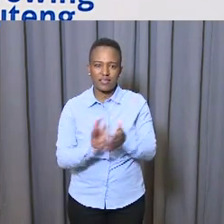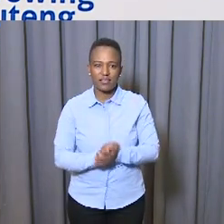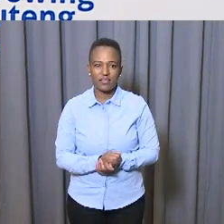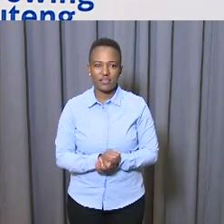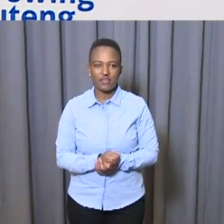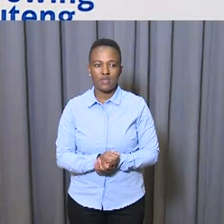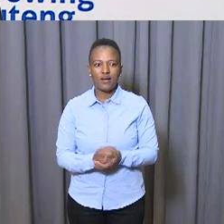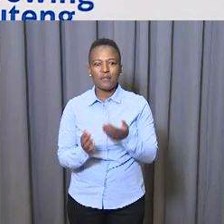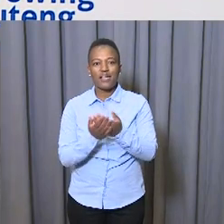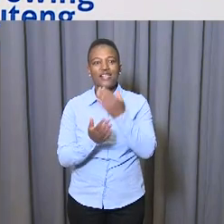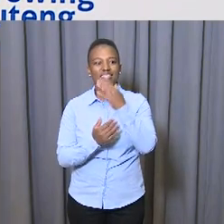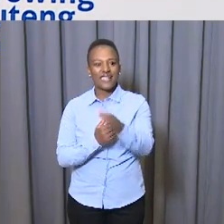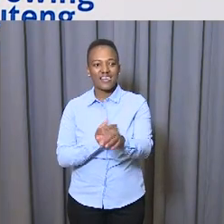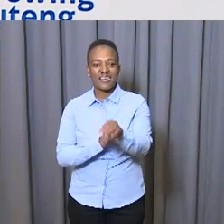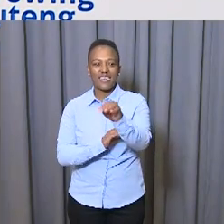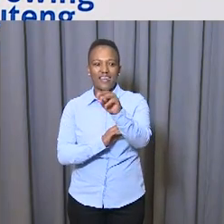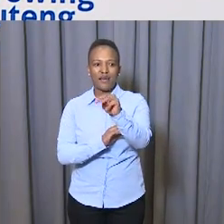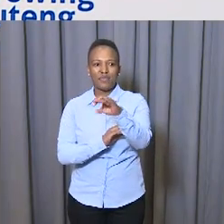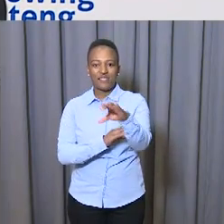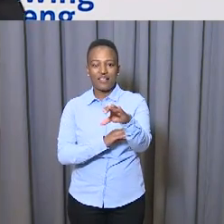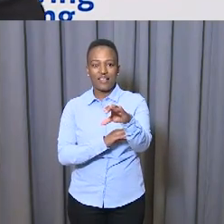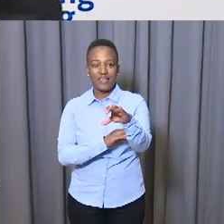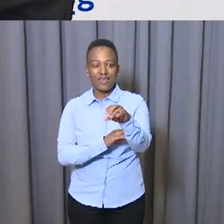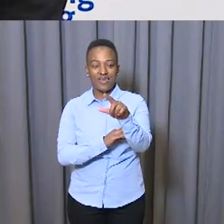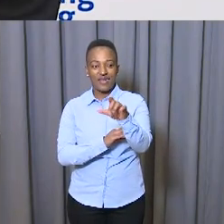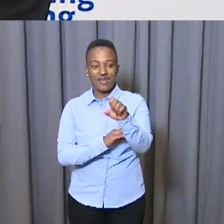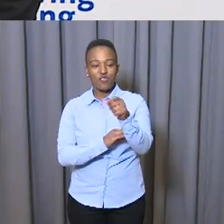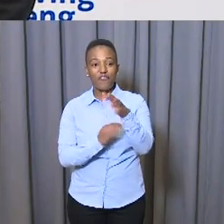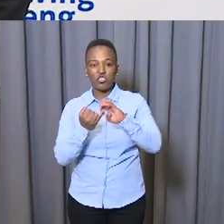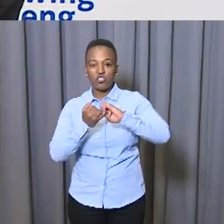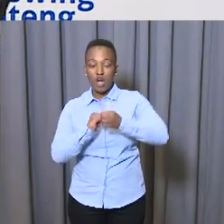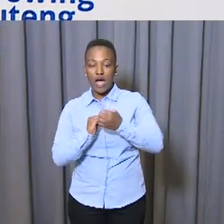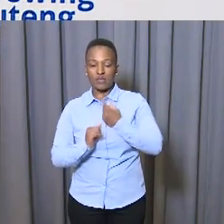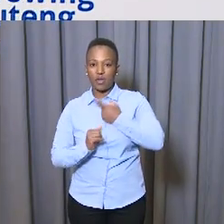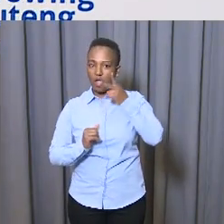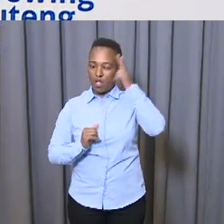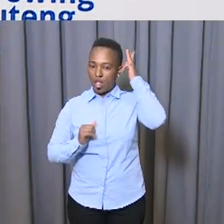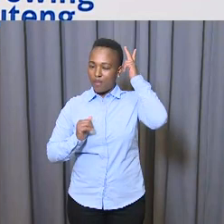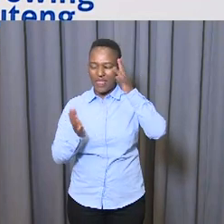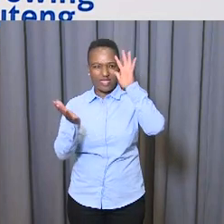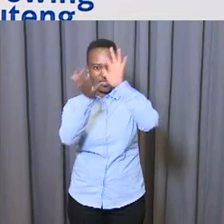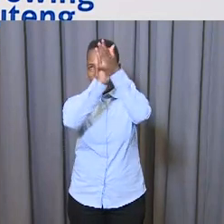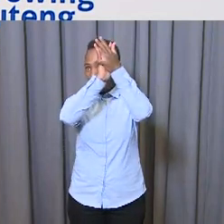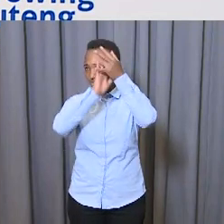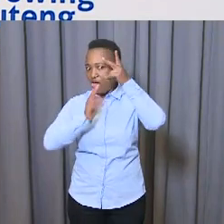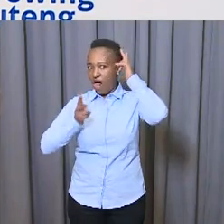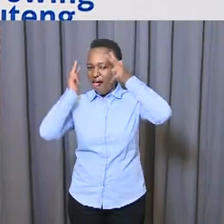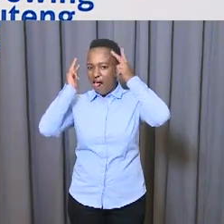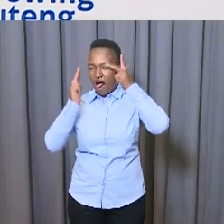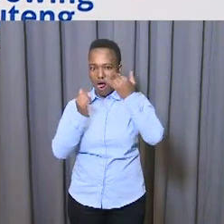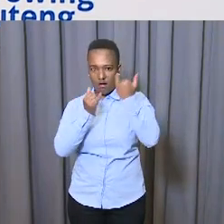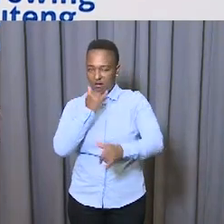I can see Emisili Sufi has tried, but his head is really messed up. He's just demolished his head.